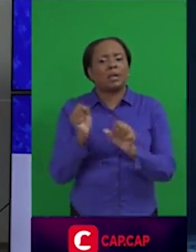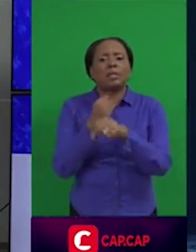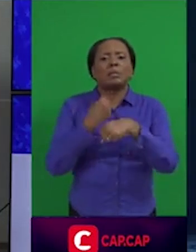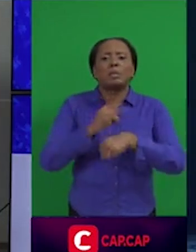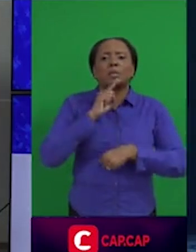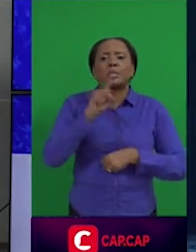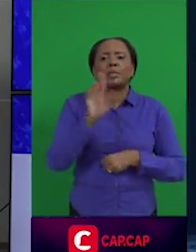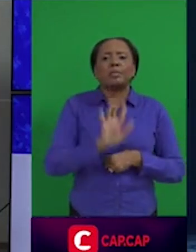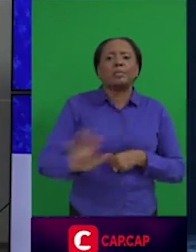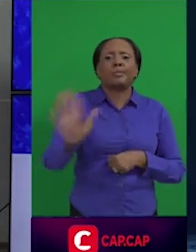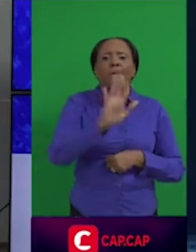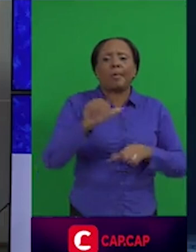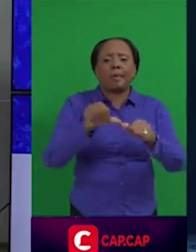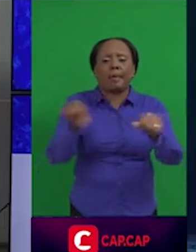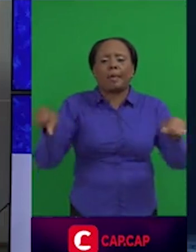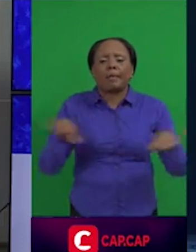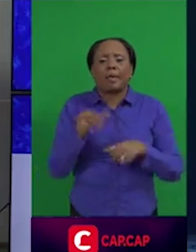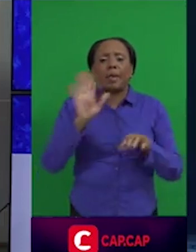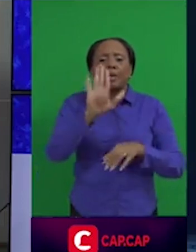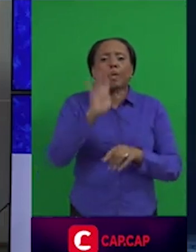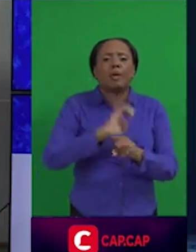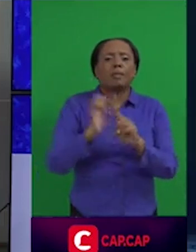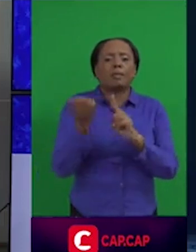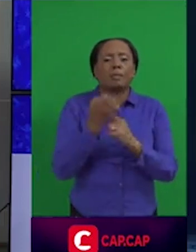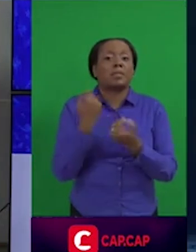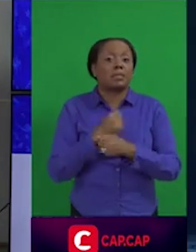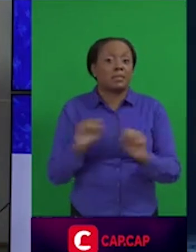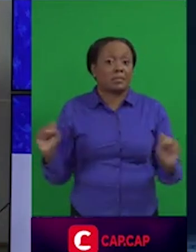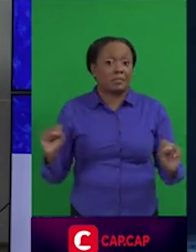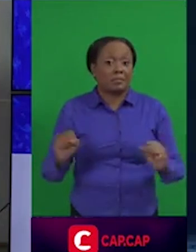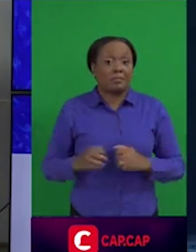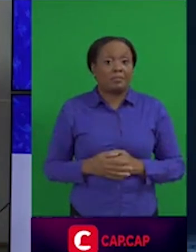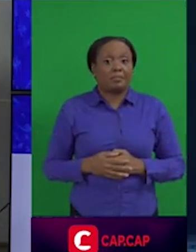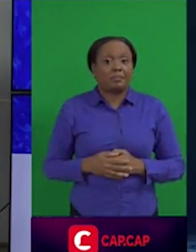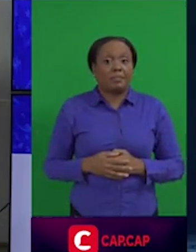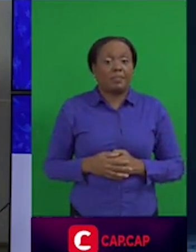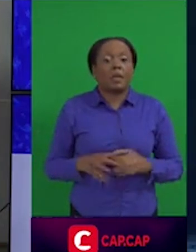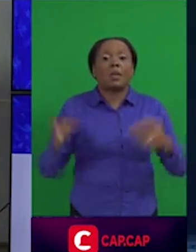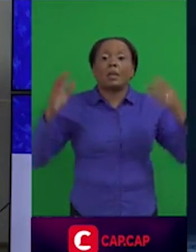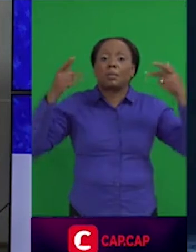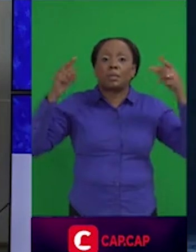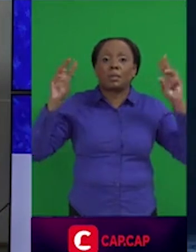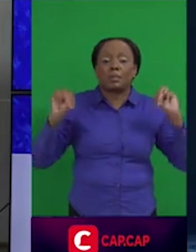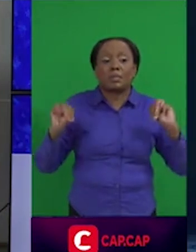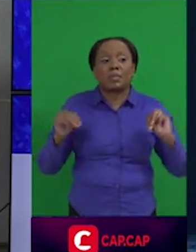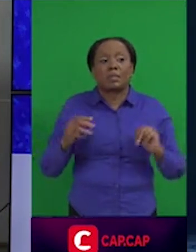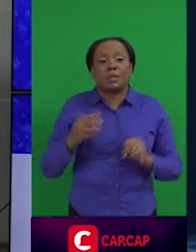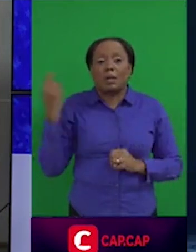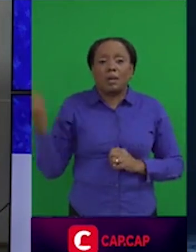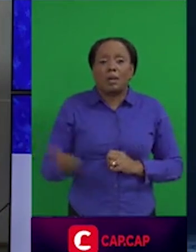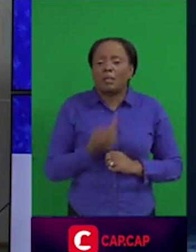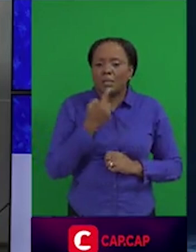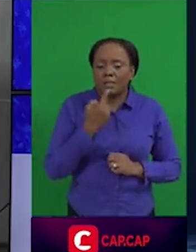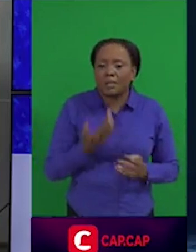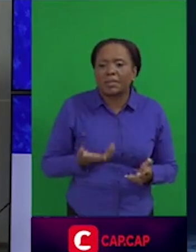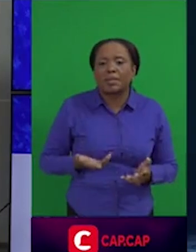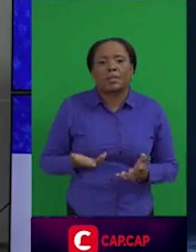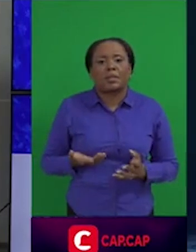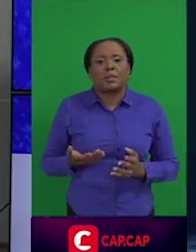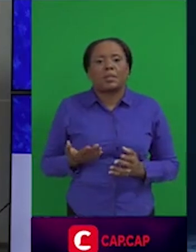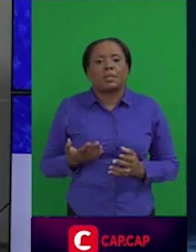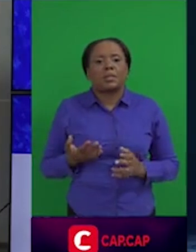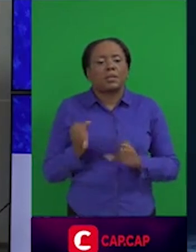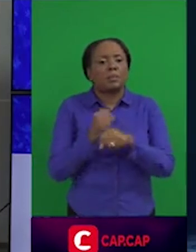The Prime Minister has spoken over and over about protecting your property and securing your roof. We have a number of hurricane straps available.